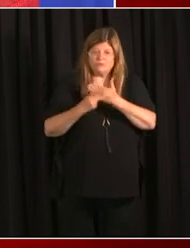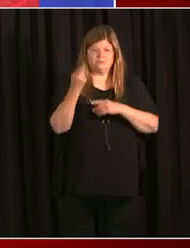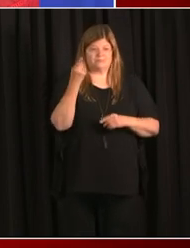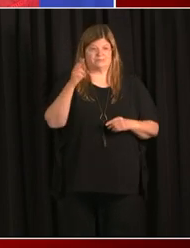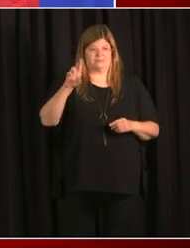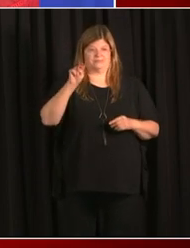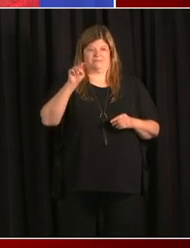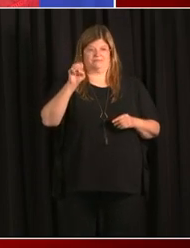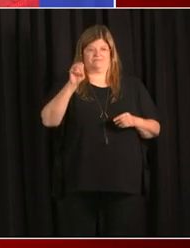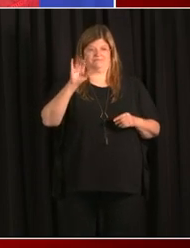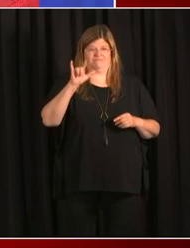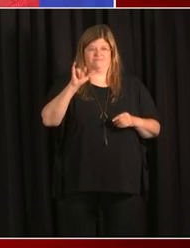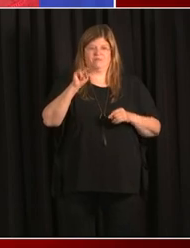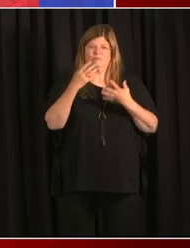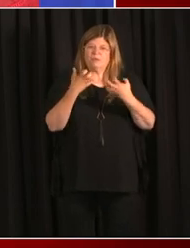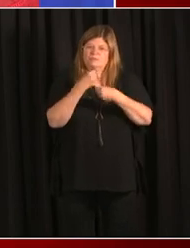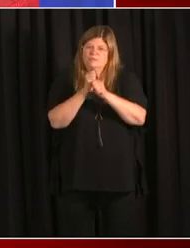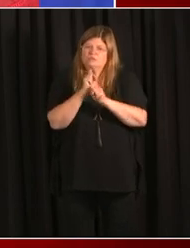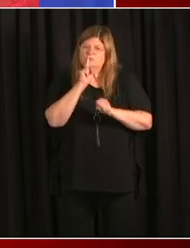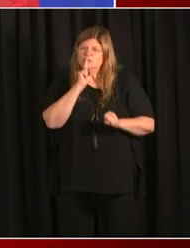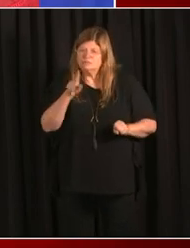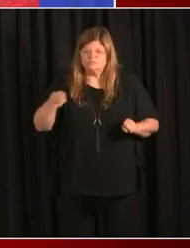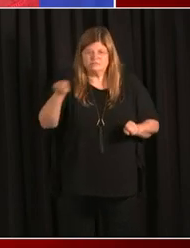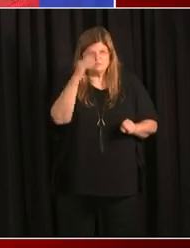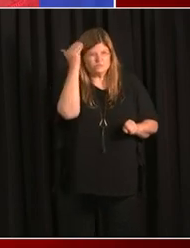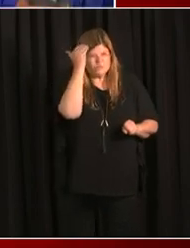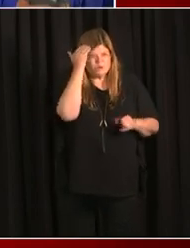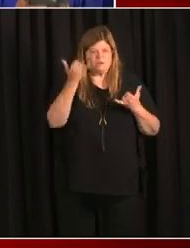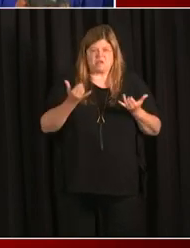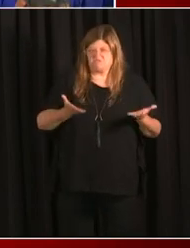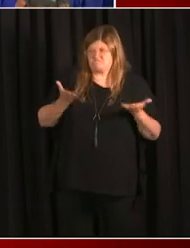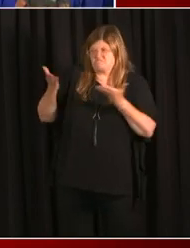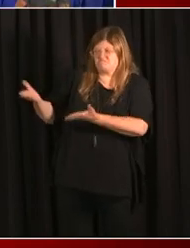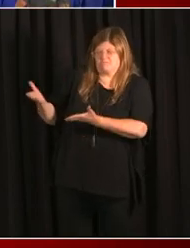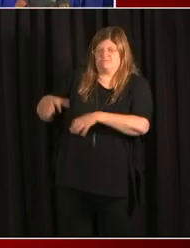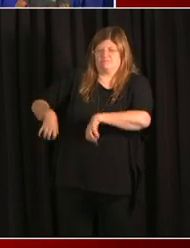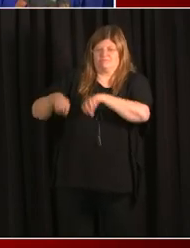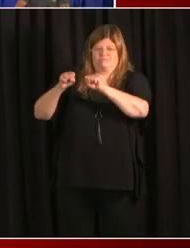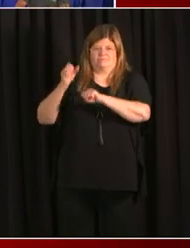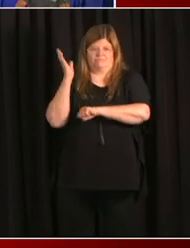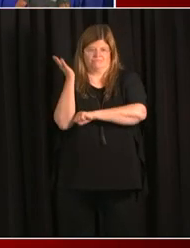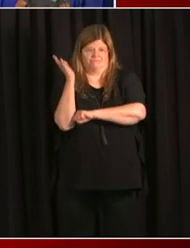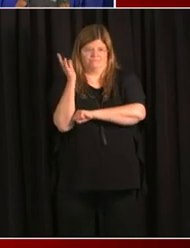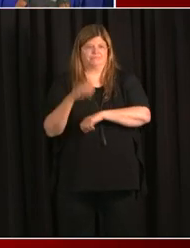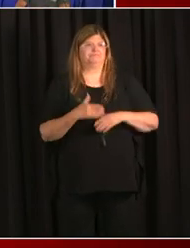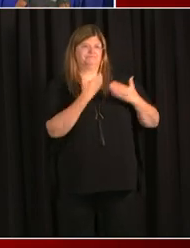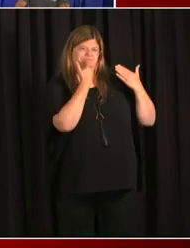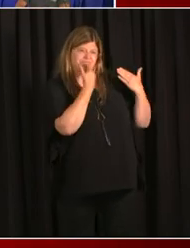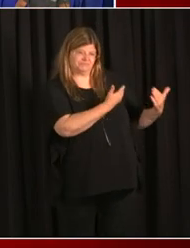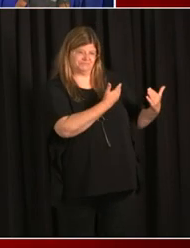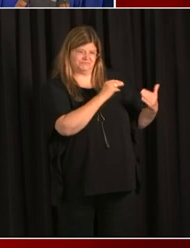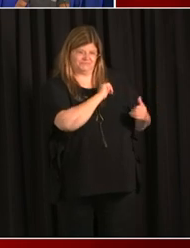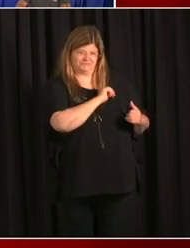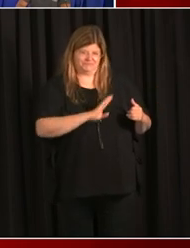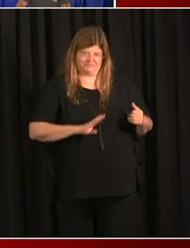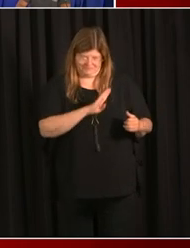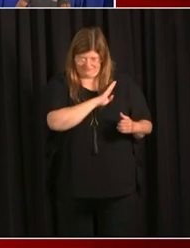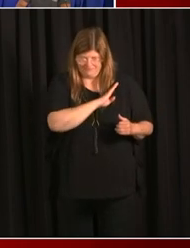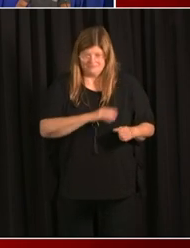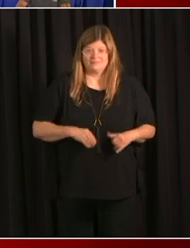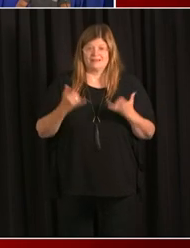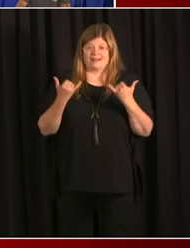sure residents know about. Dr. Nesbitt. Yes. Thank you, Madam Mayor. Today we release our annual